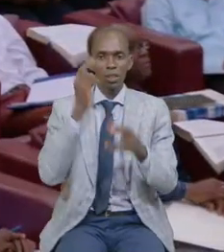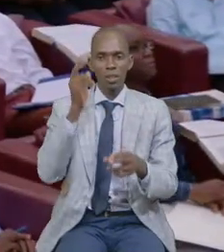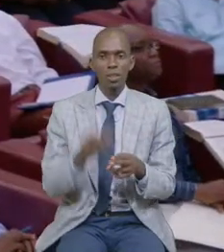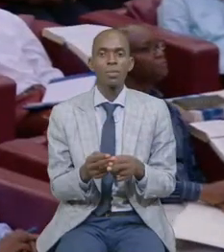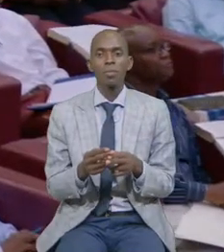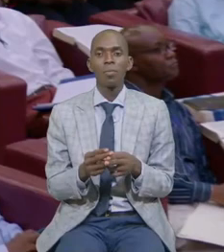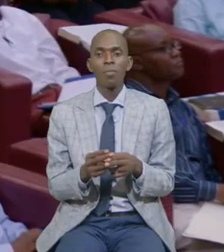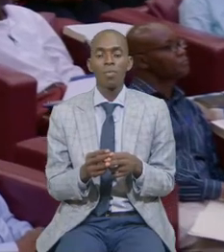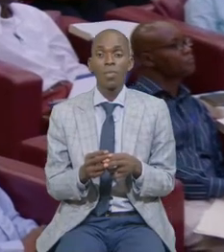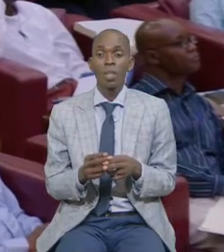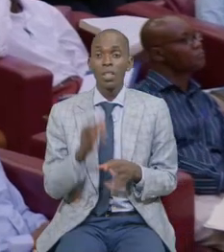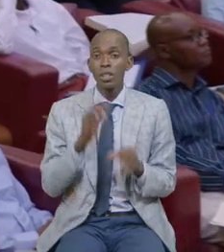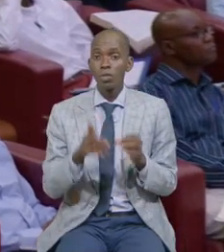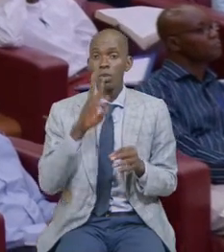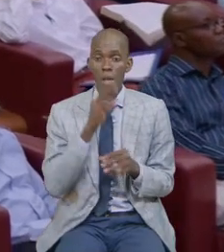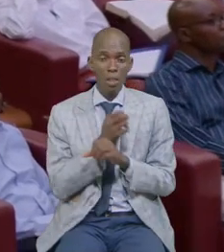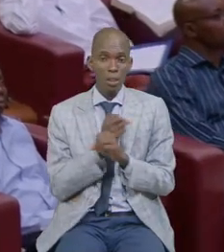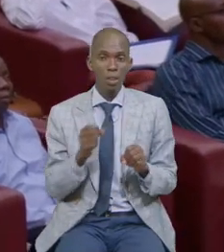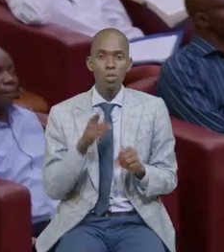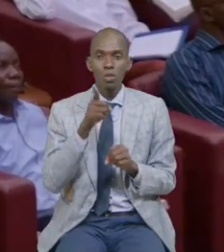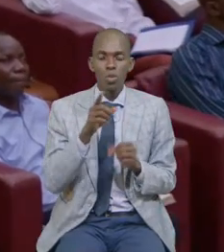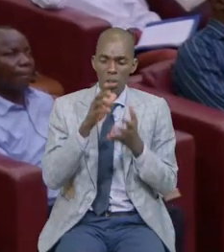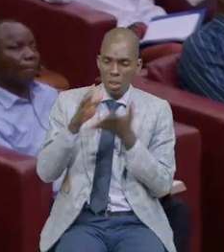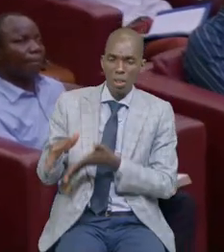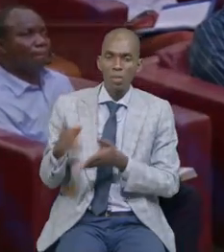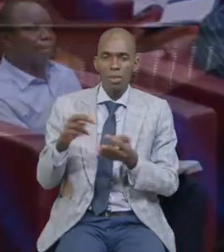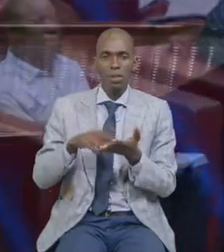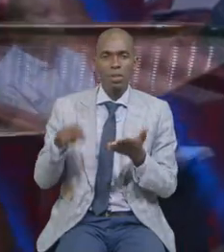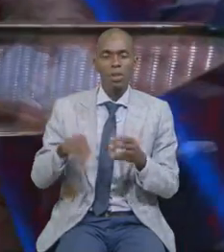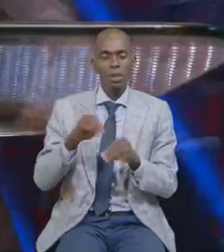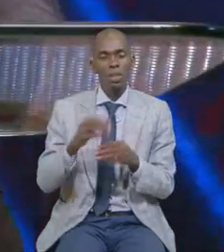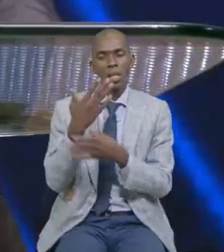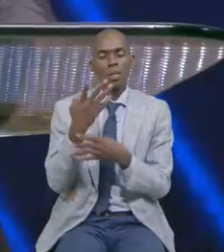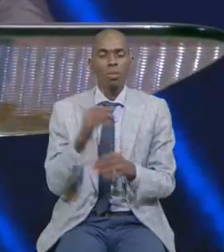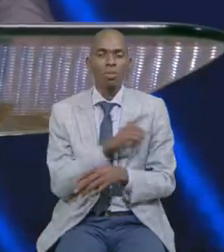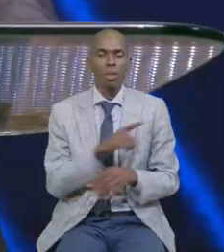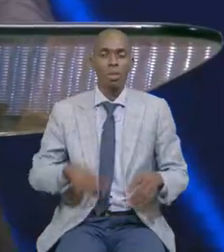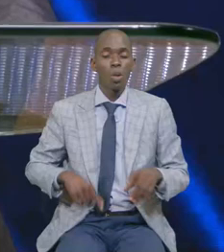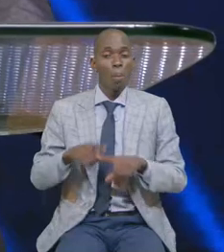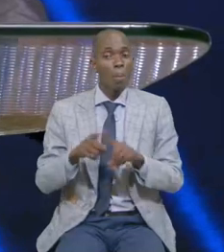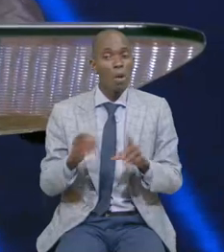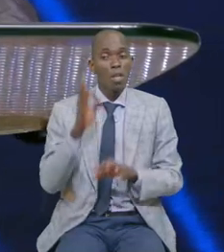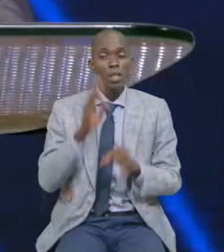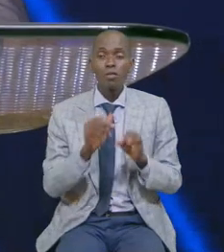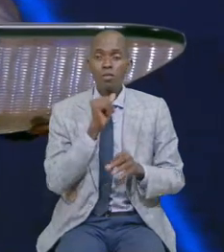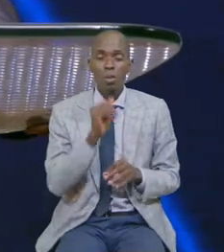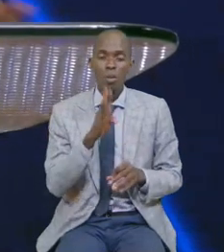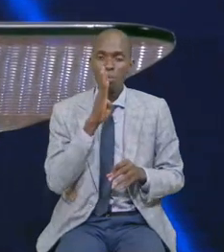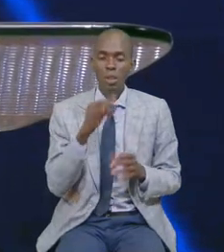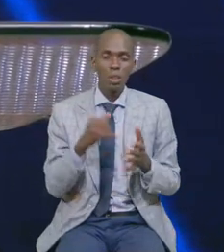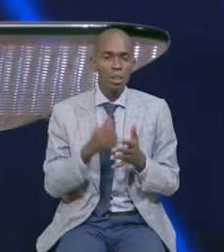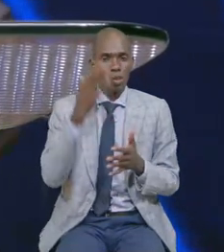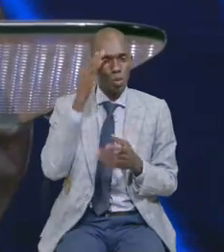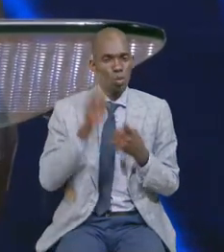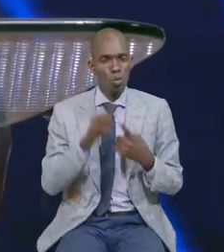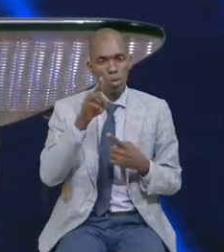if you are born again you leave the result in the heart of the Lord but if not be it no not to